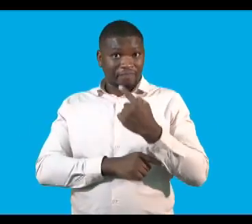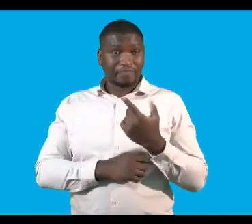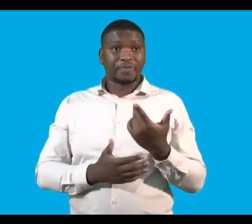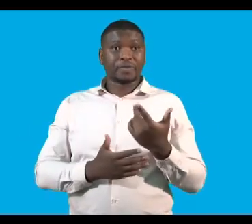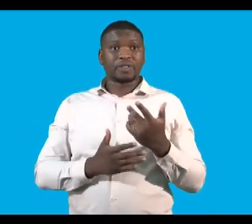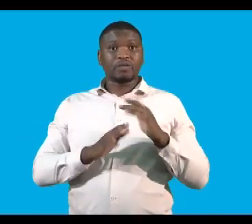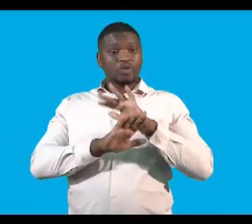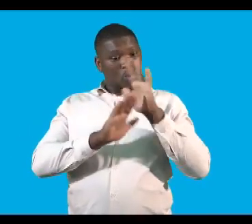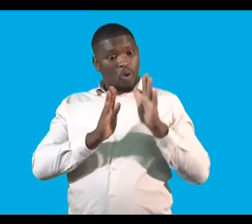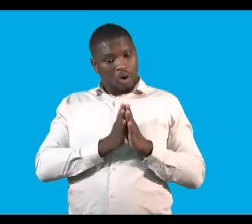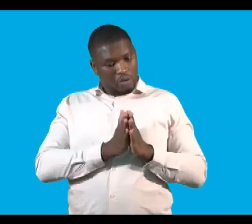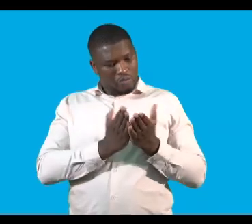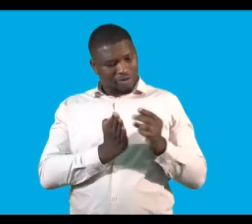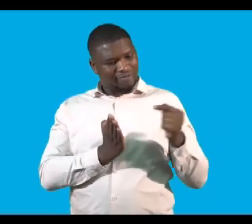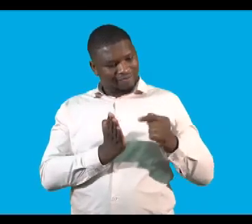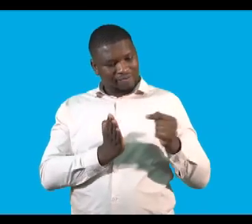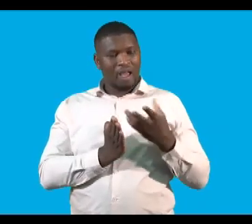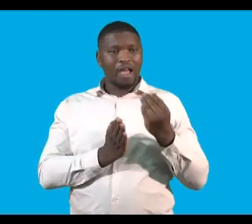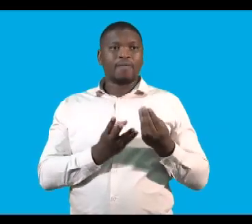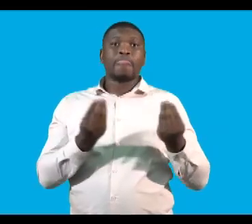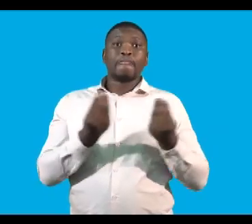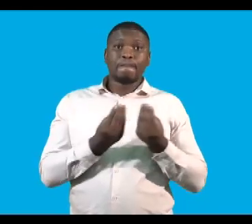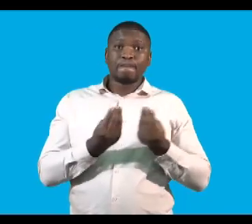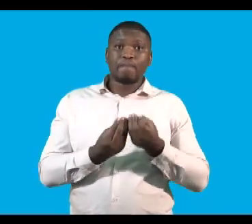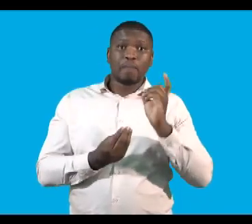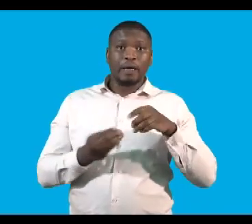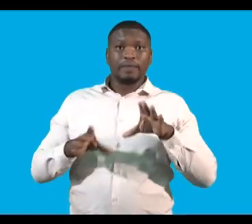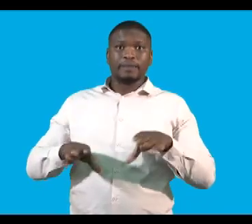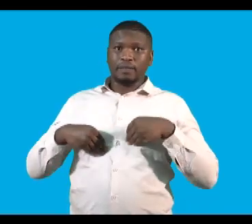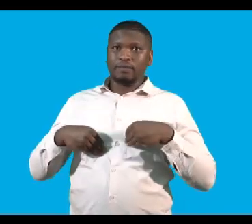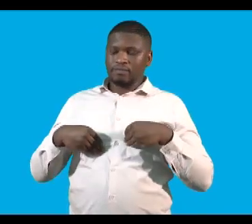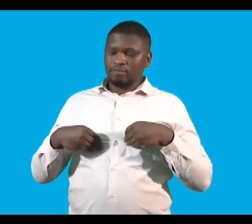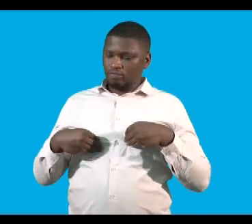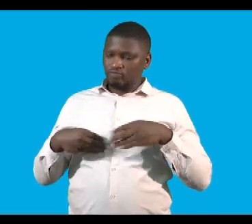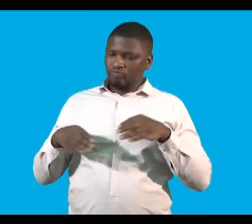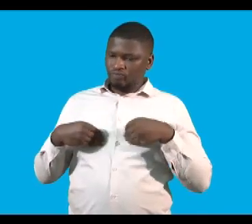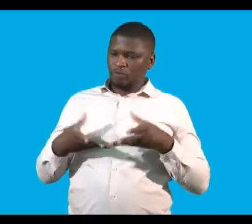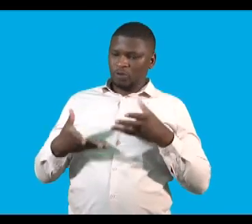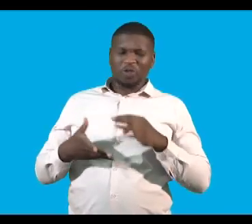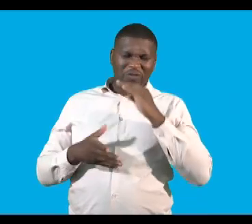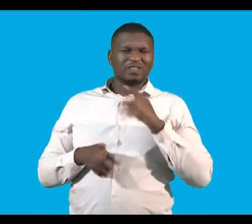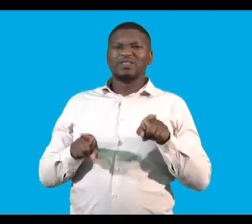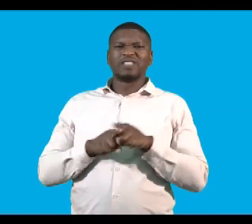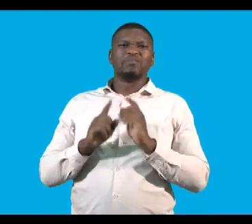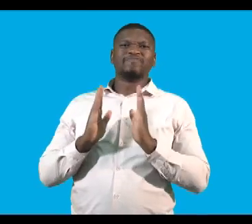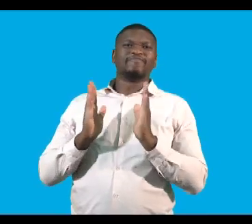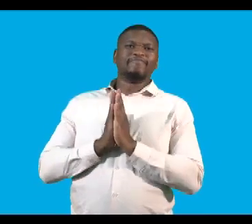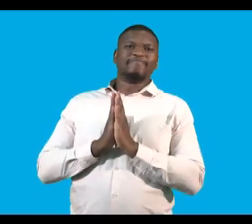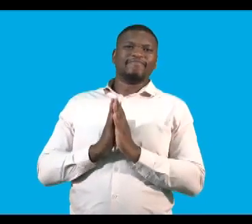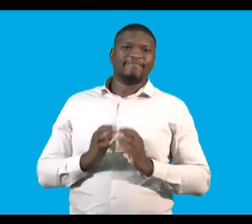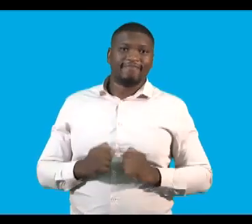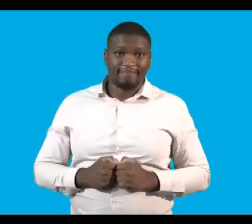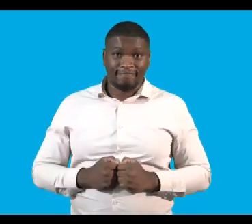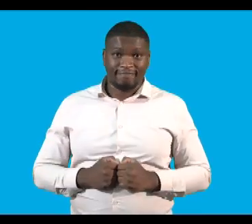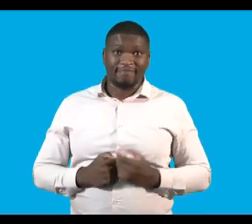this whole book is full of things that have to be accepted on faith. It's a religion with an exclamation